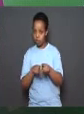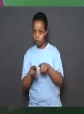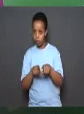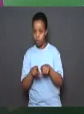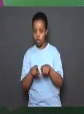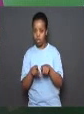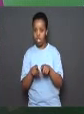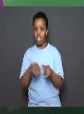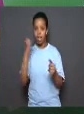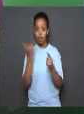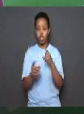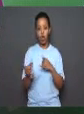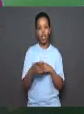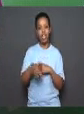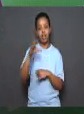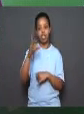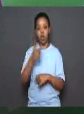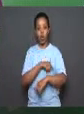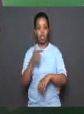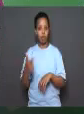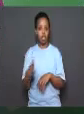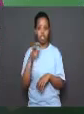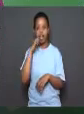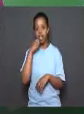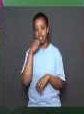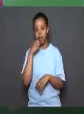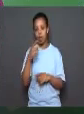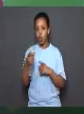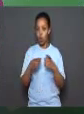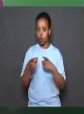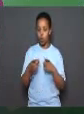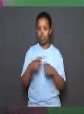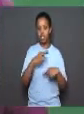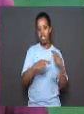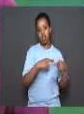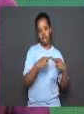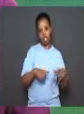optimum temperature of an enzyme-controlled reaction.